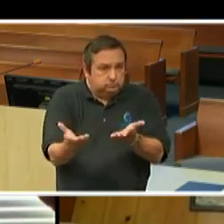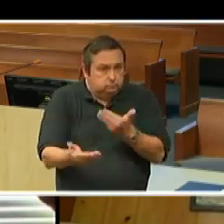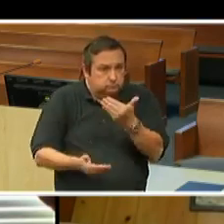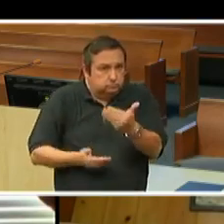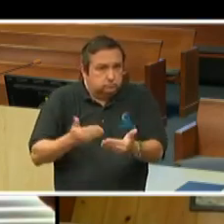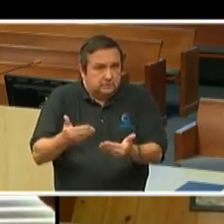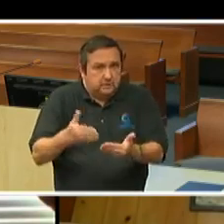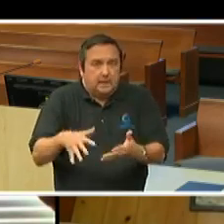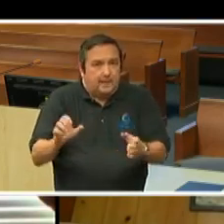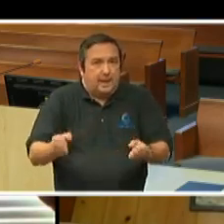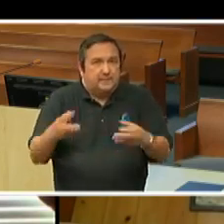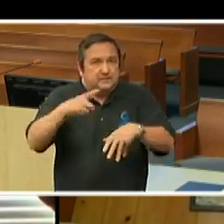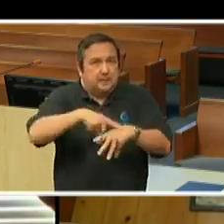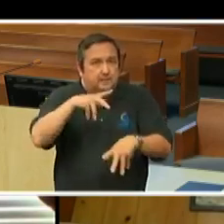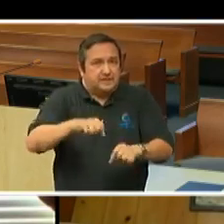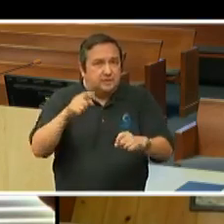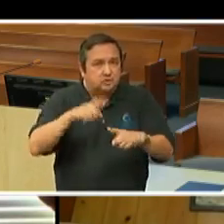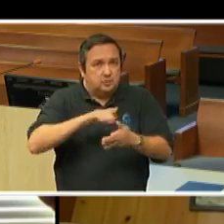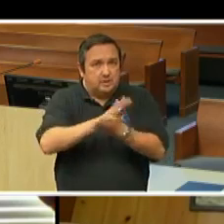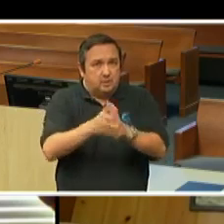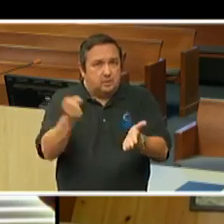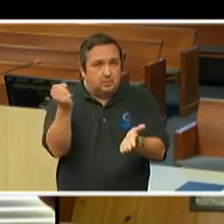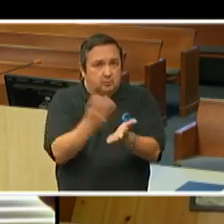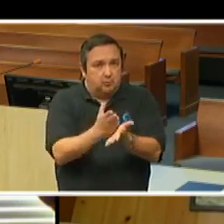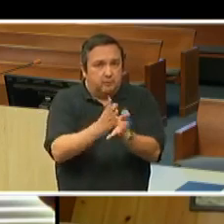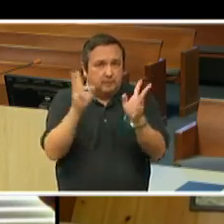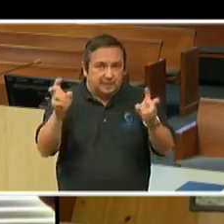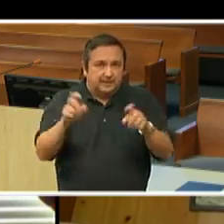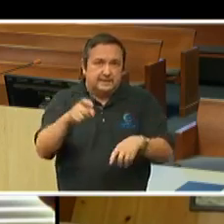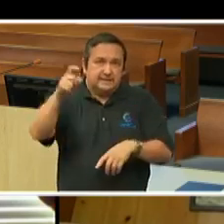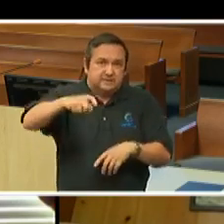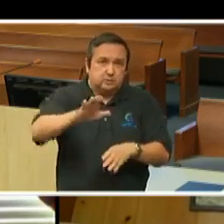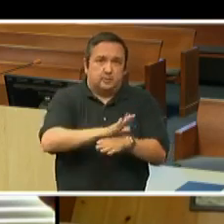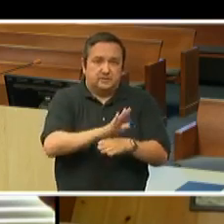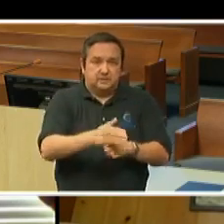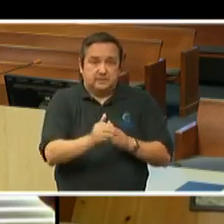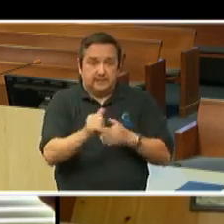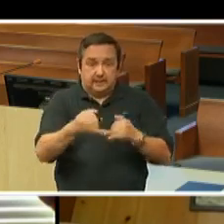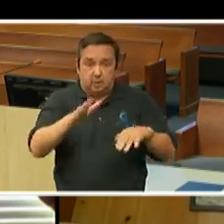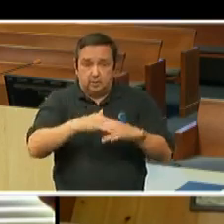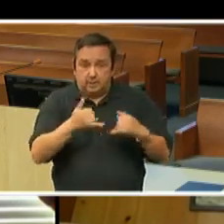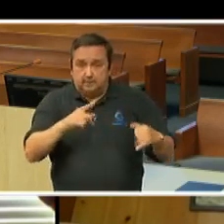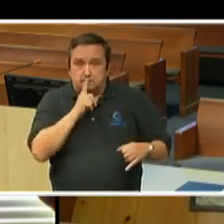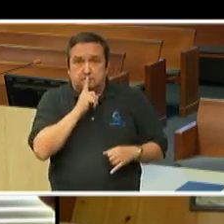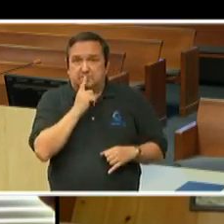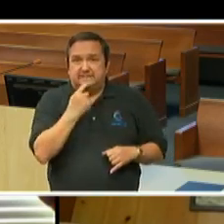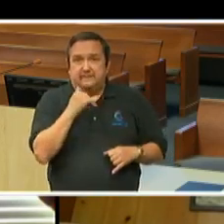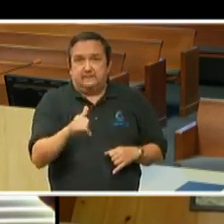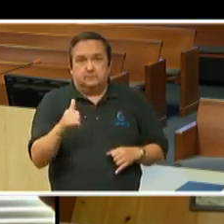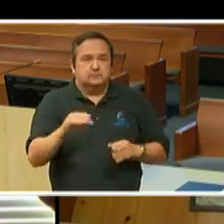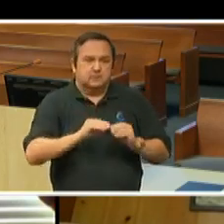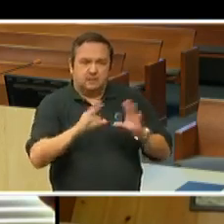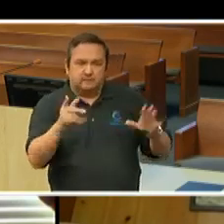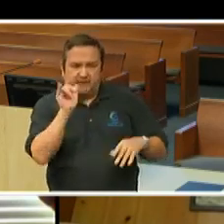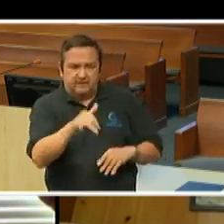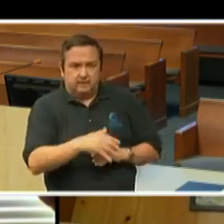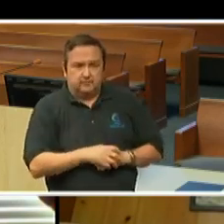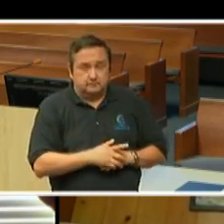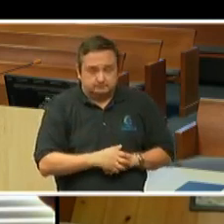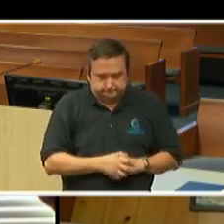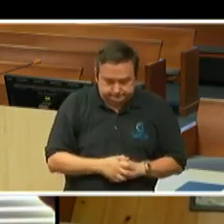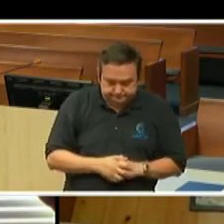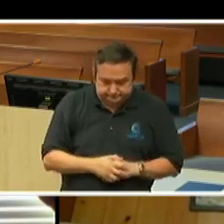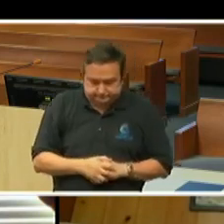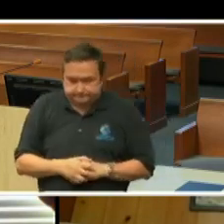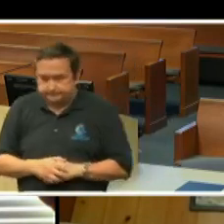approved to be an essential business? The guidelines don't say that online, so. Just some clarity there. Our standard